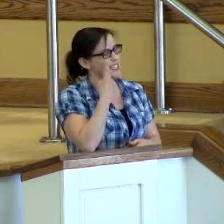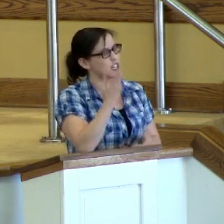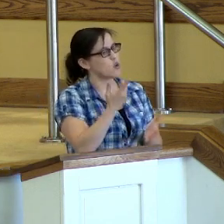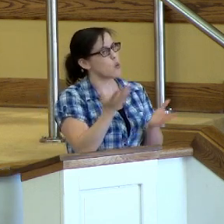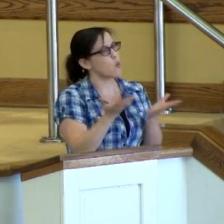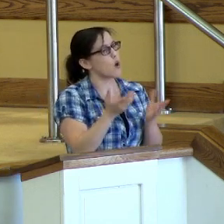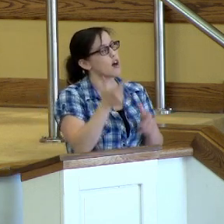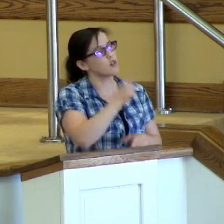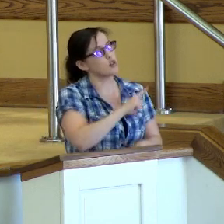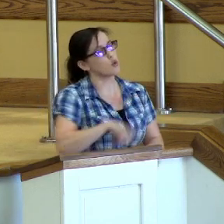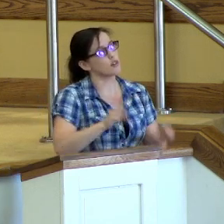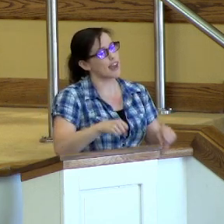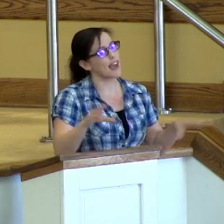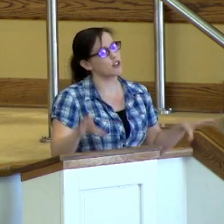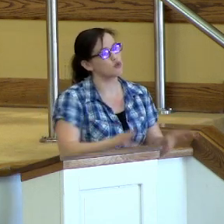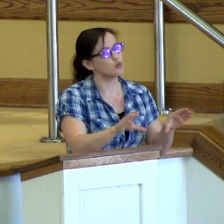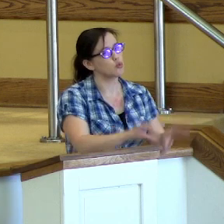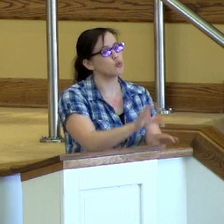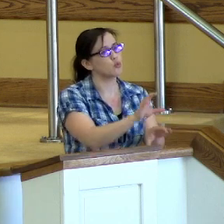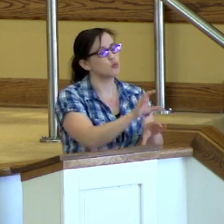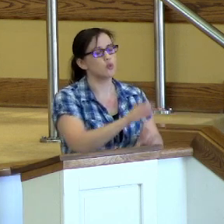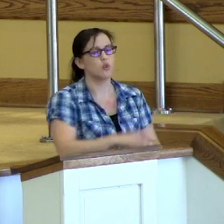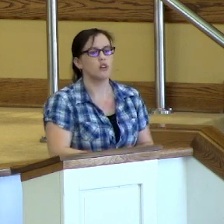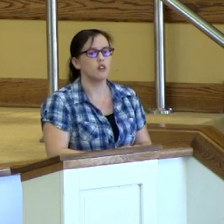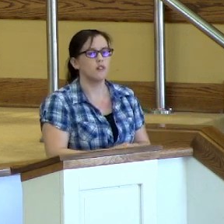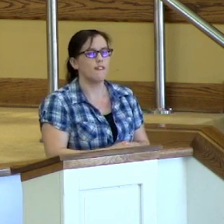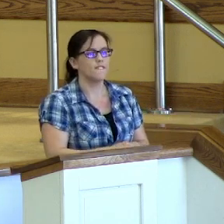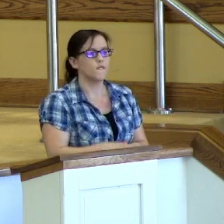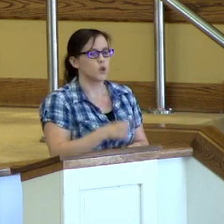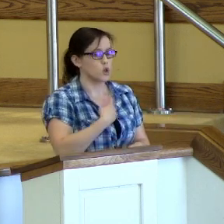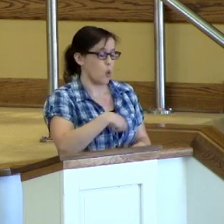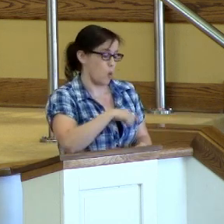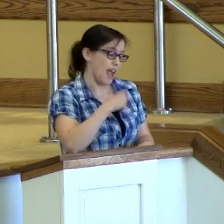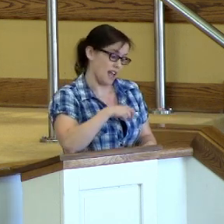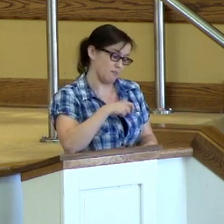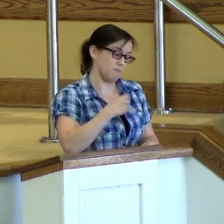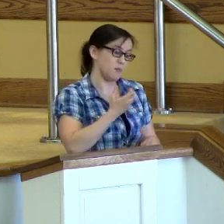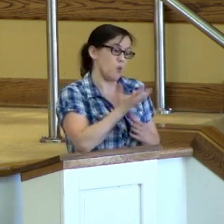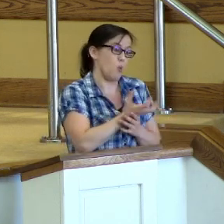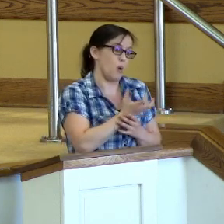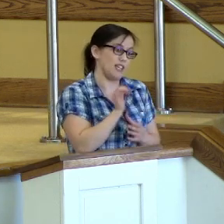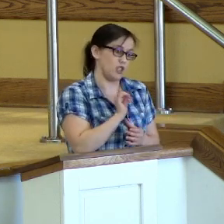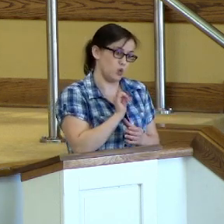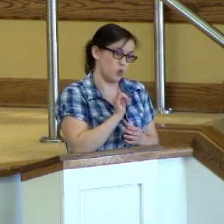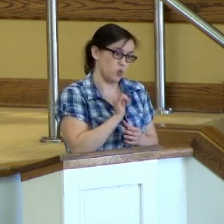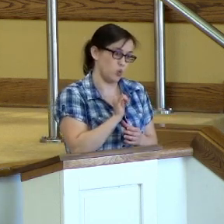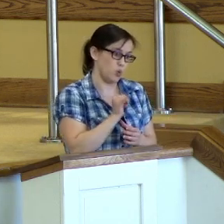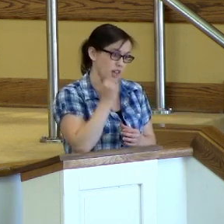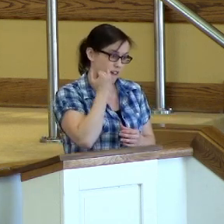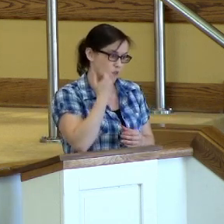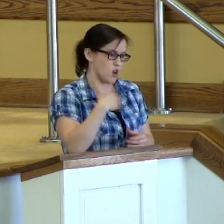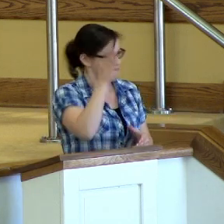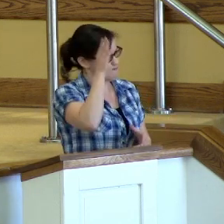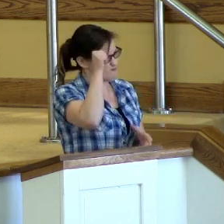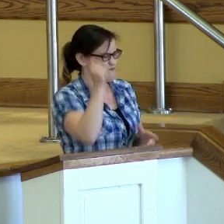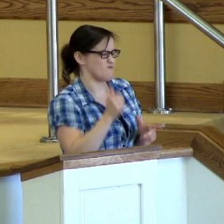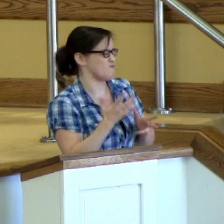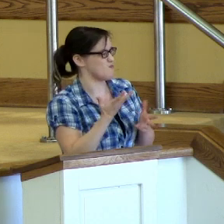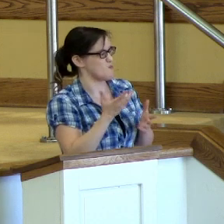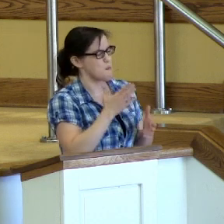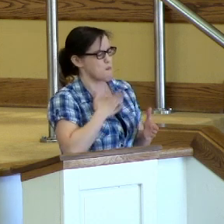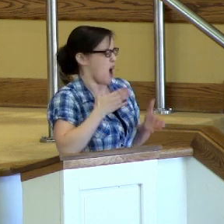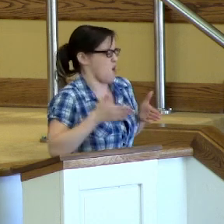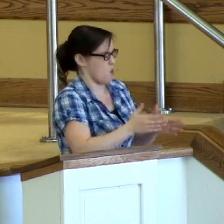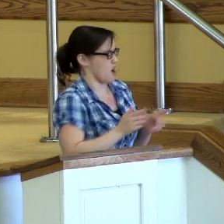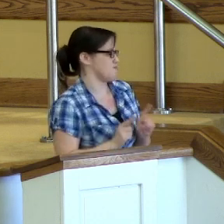was be in the willing way. We'd be willing to be pointed in the right direction. And in the third point, it's a fulfilling way.